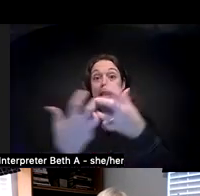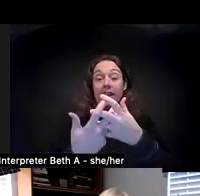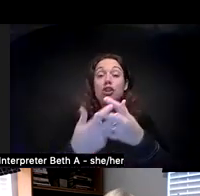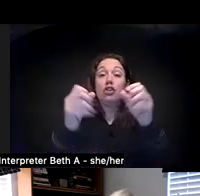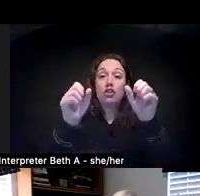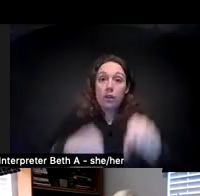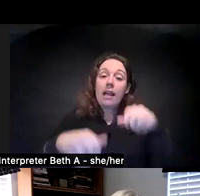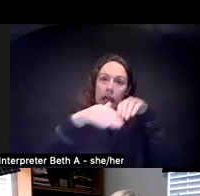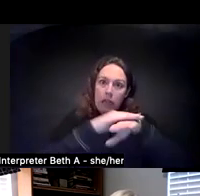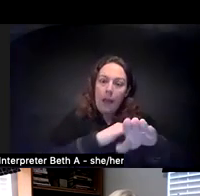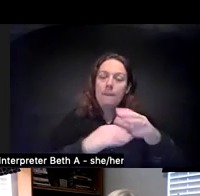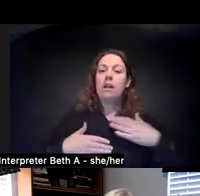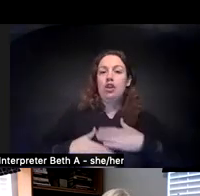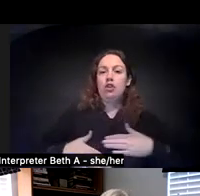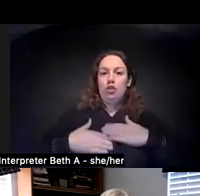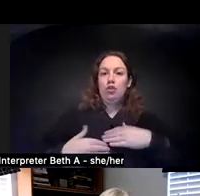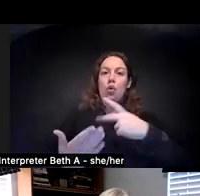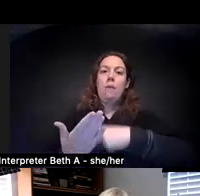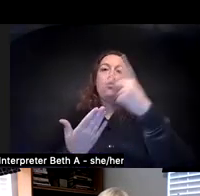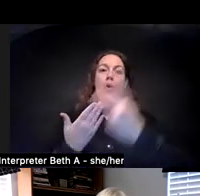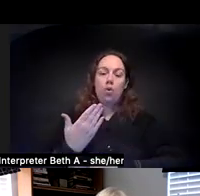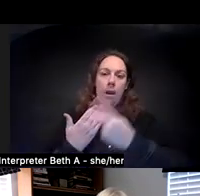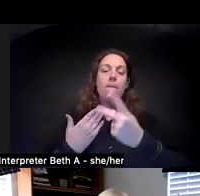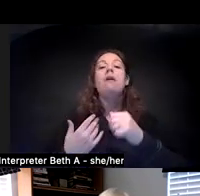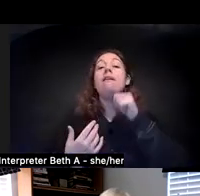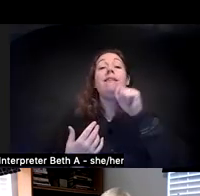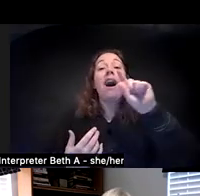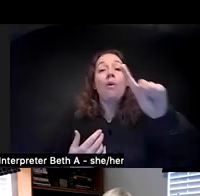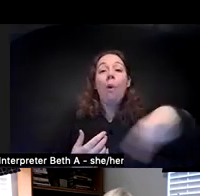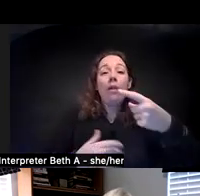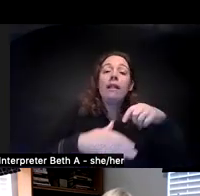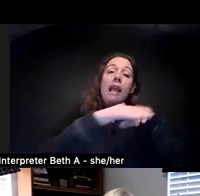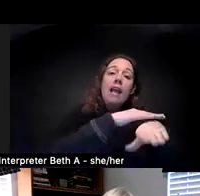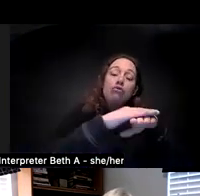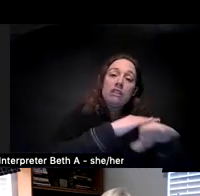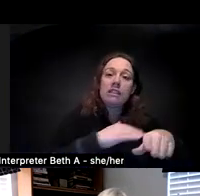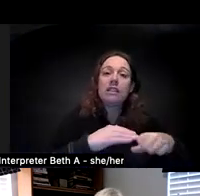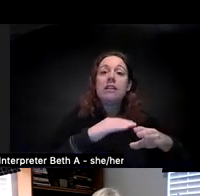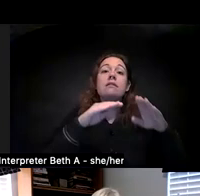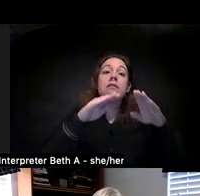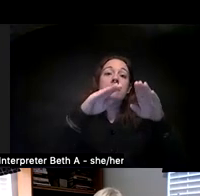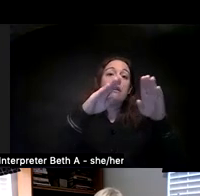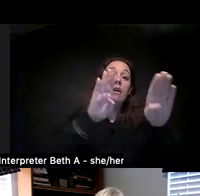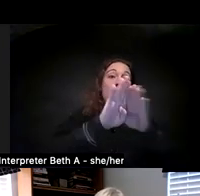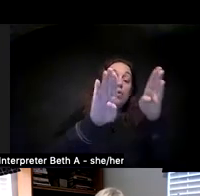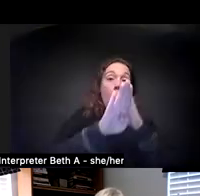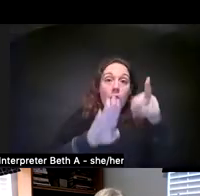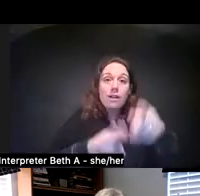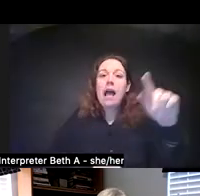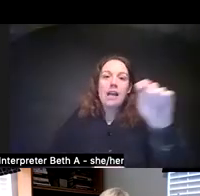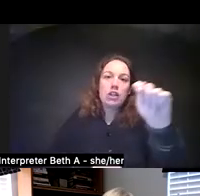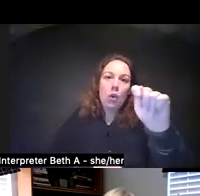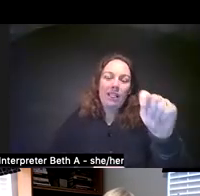It is not only entrances, ramps, and toilets, which many organizations still think if they have those three things